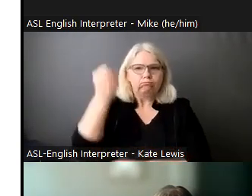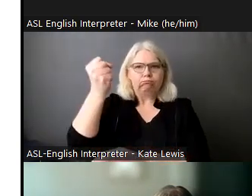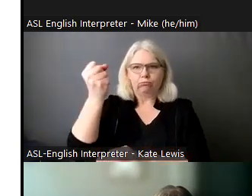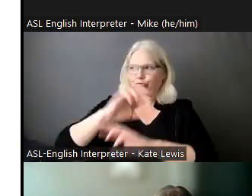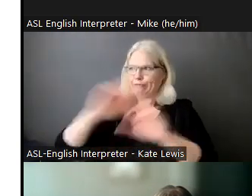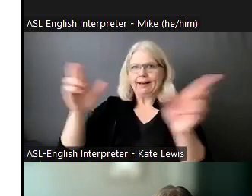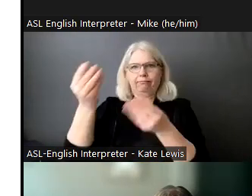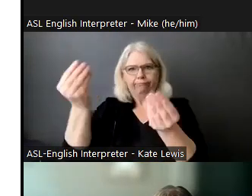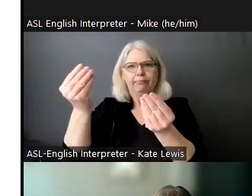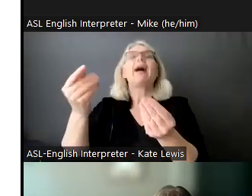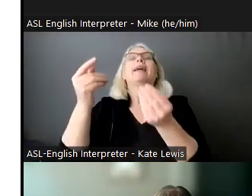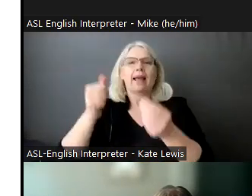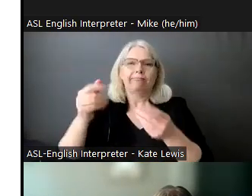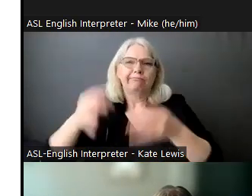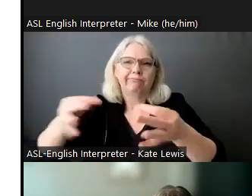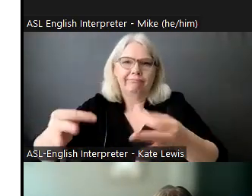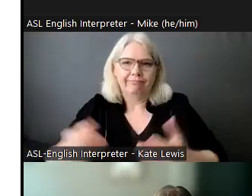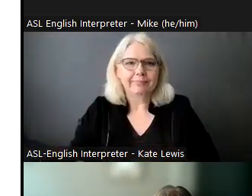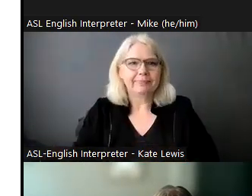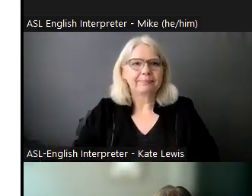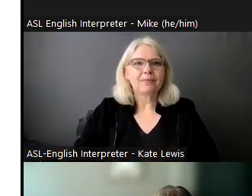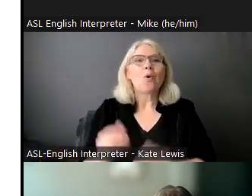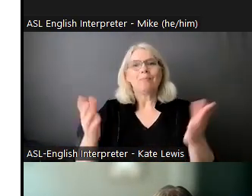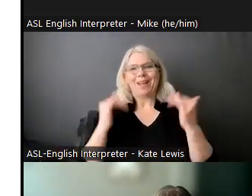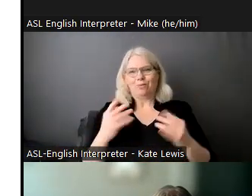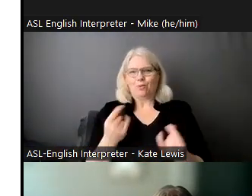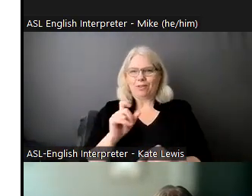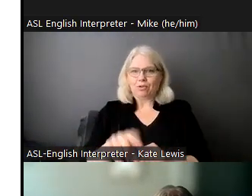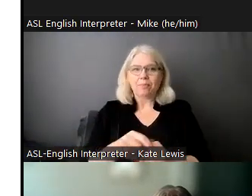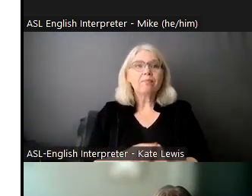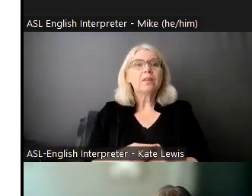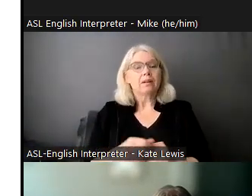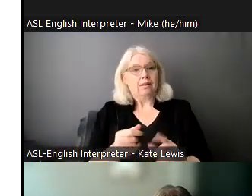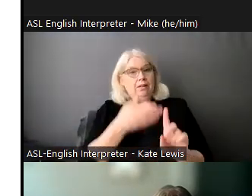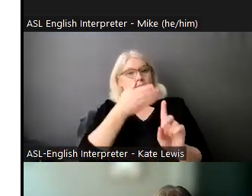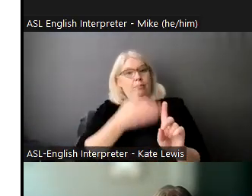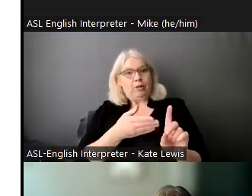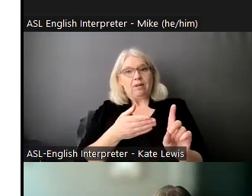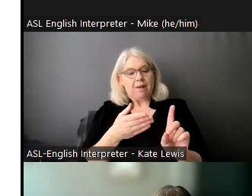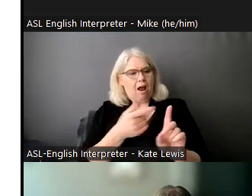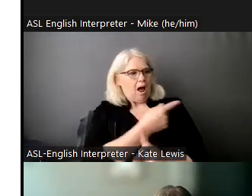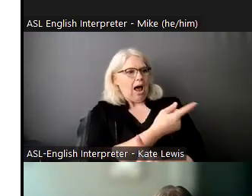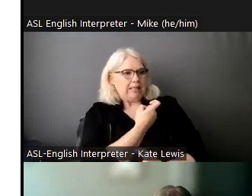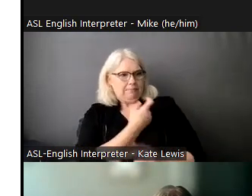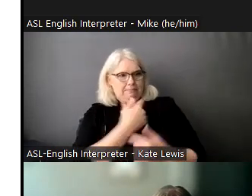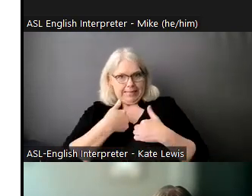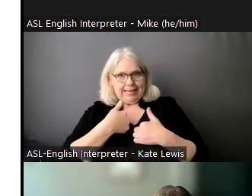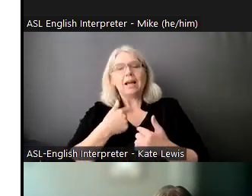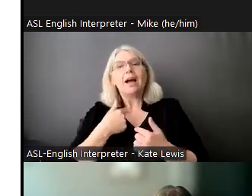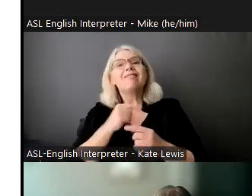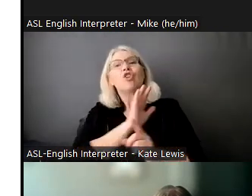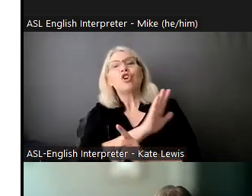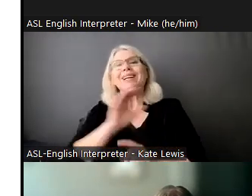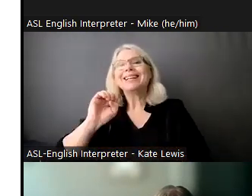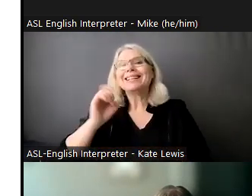So here's a question we got. Sally asked me to be co-attorney with her executor. I signed a document but was not given a